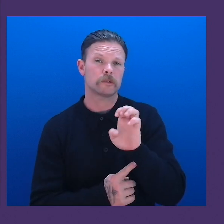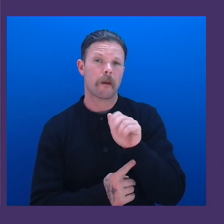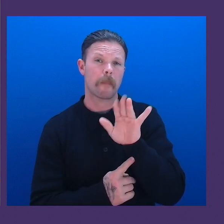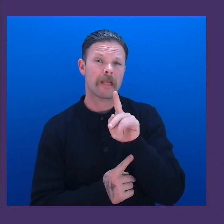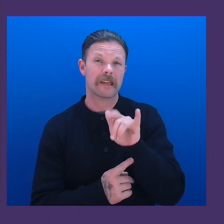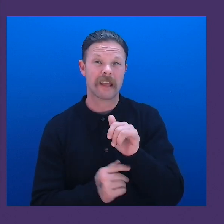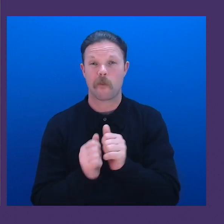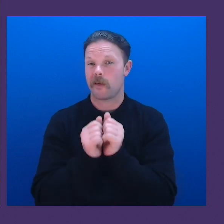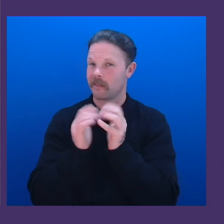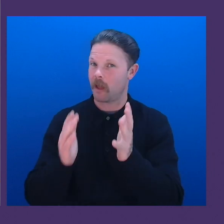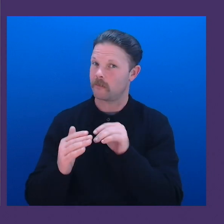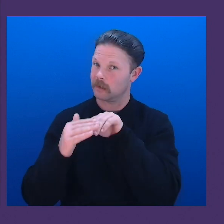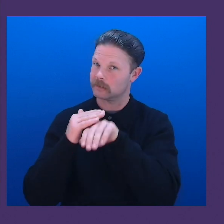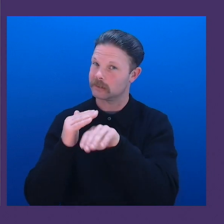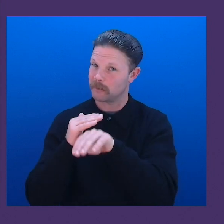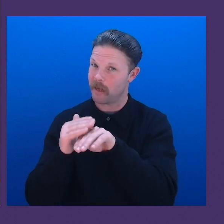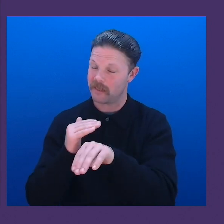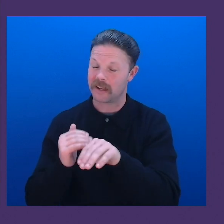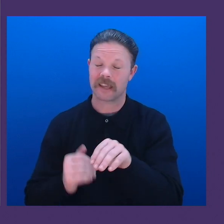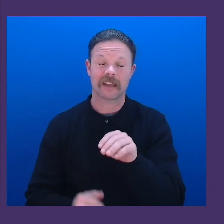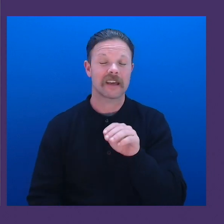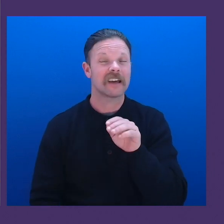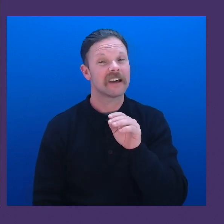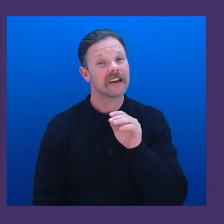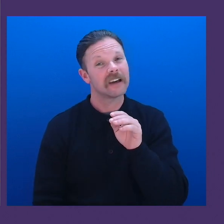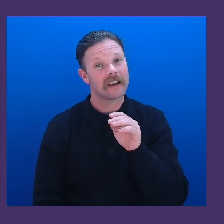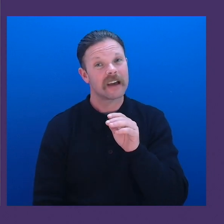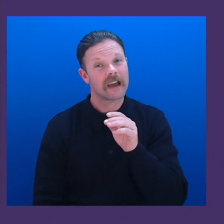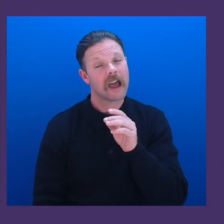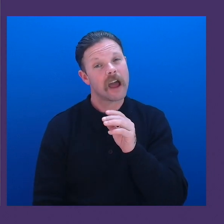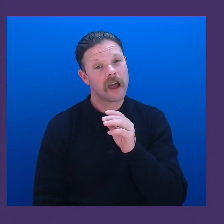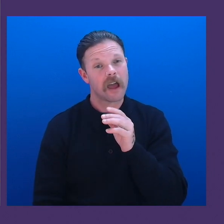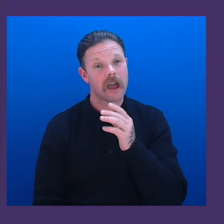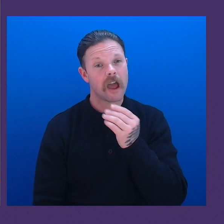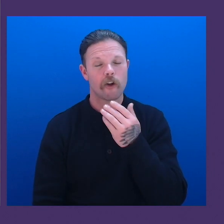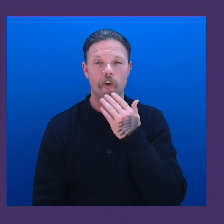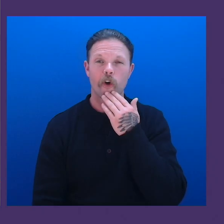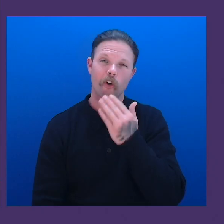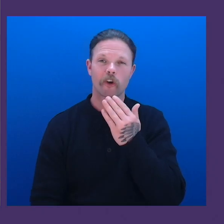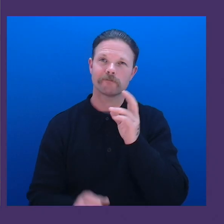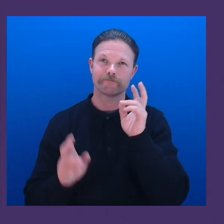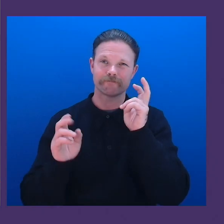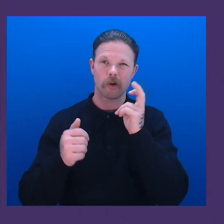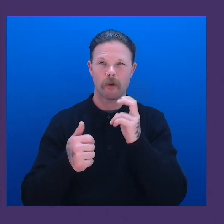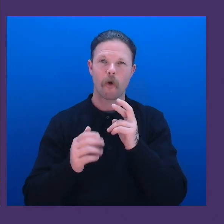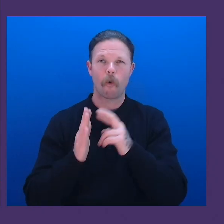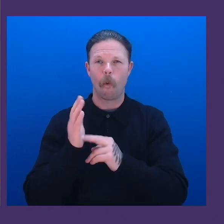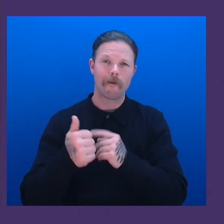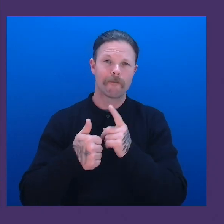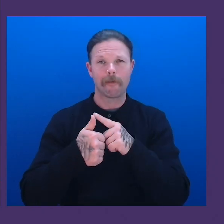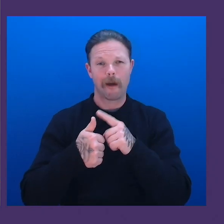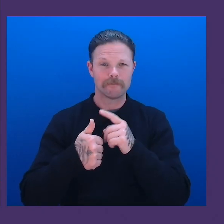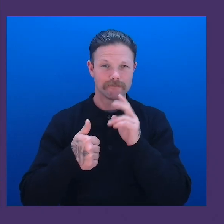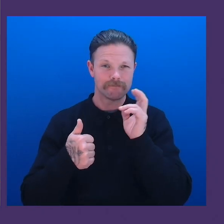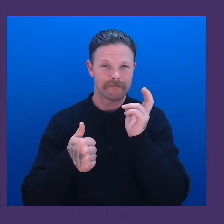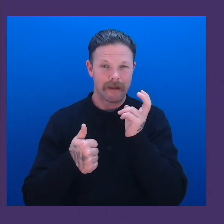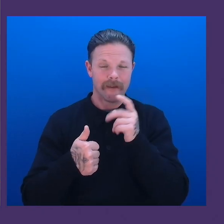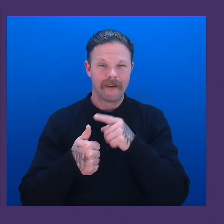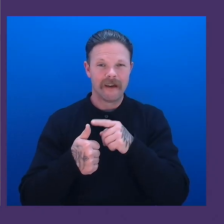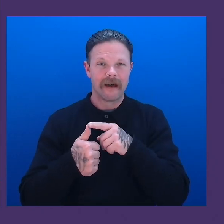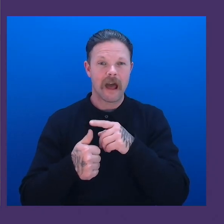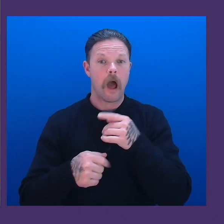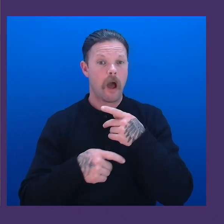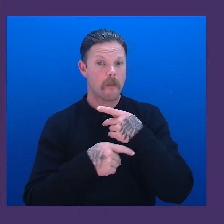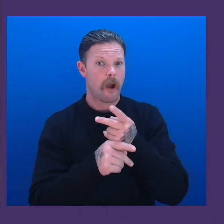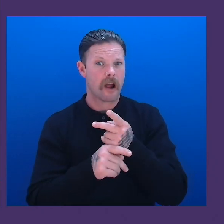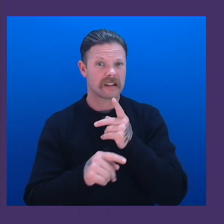accessibility. And I think a good kind of rule of thumb is, can a product really be usable if it's only